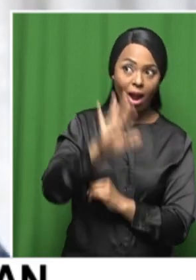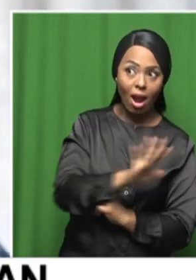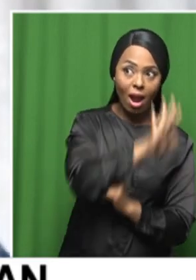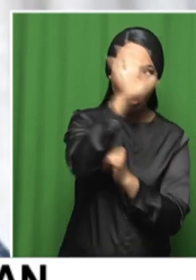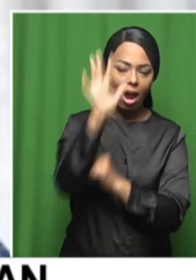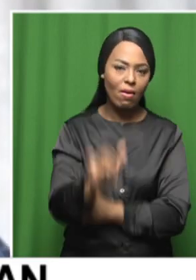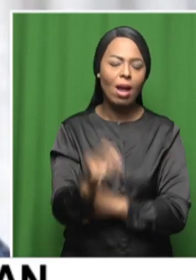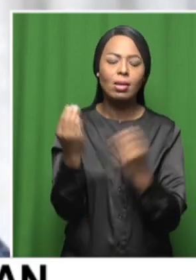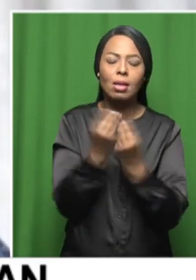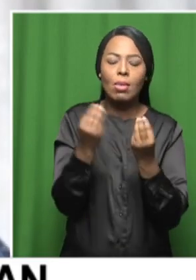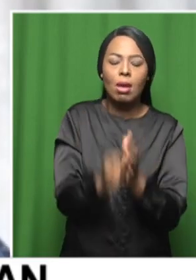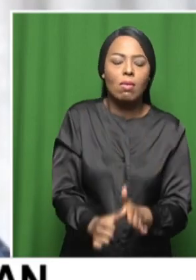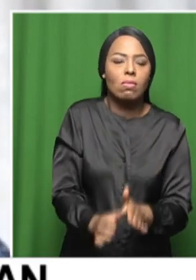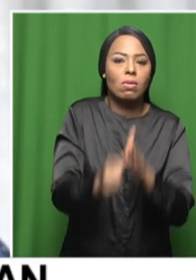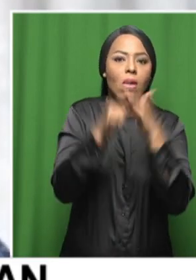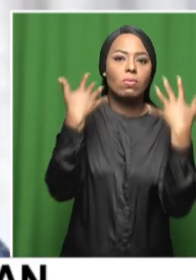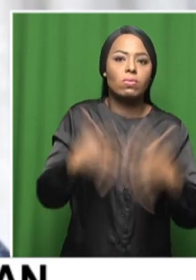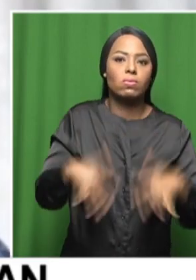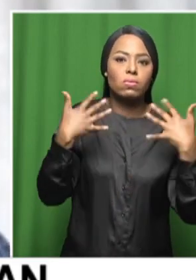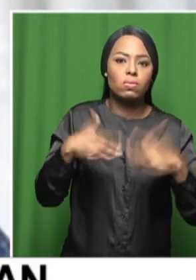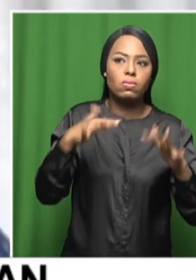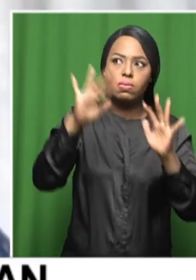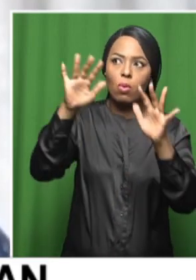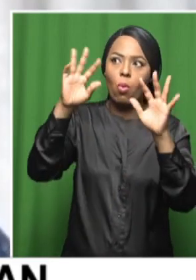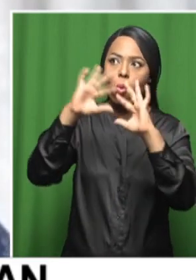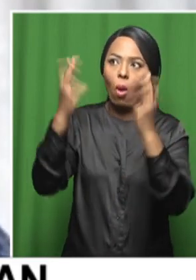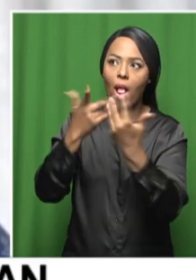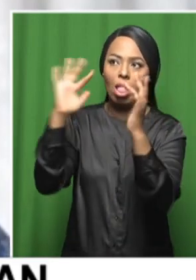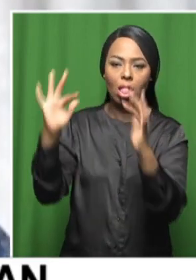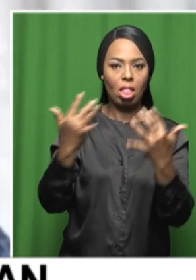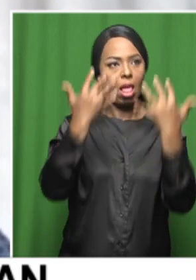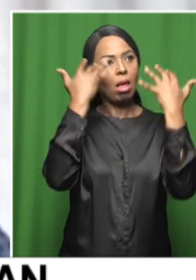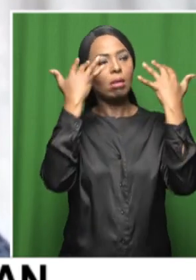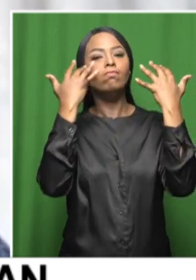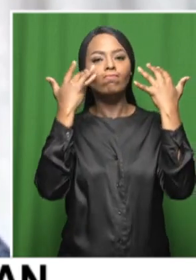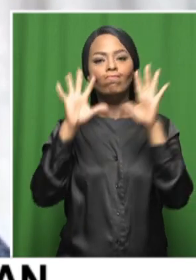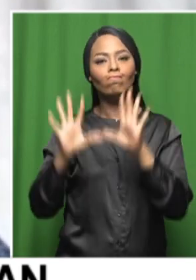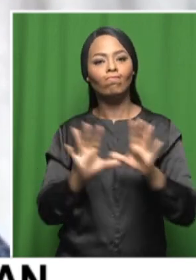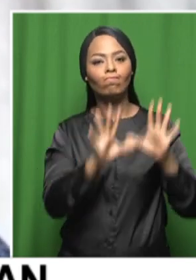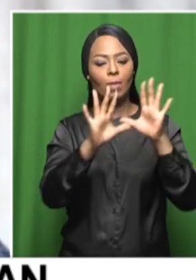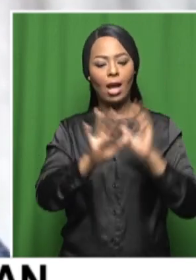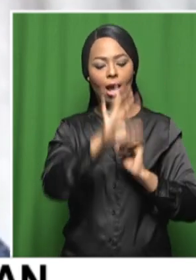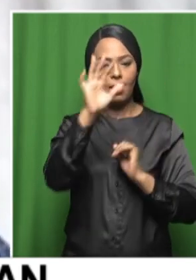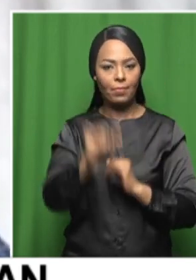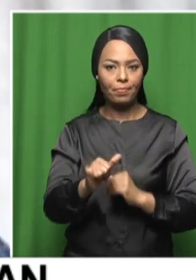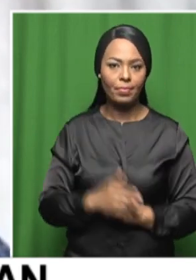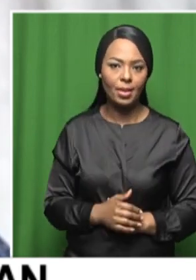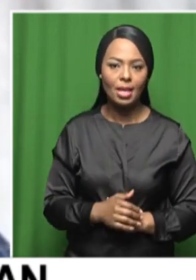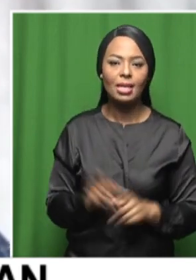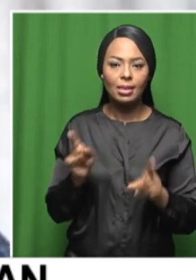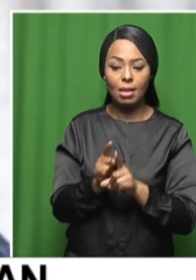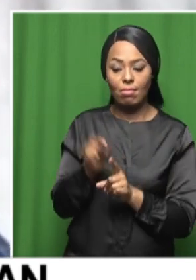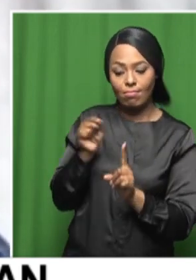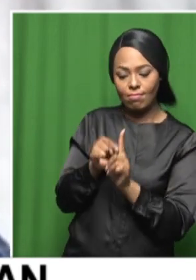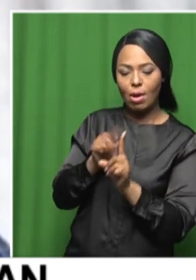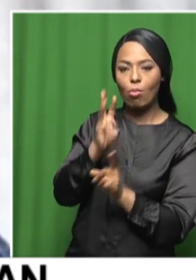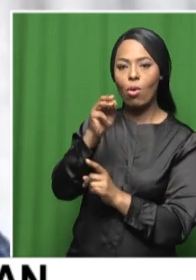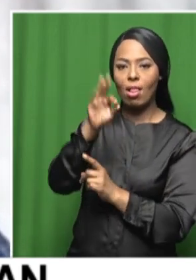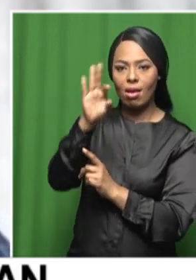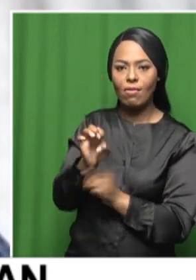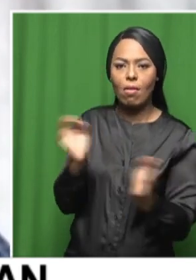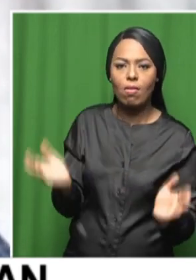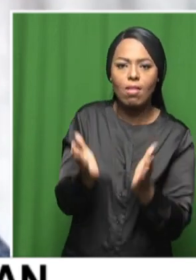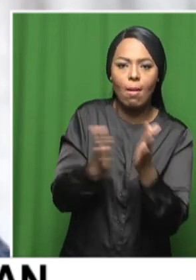very important to provide to the world. And this is something that Phil Molefe also emphasized, and we fully